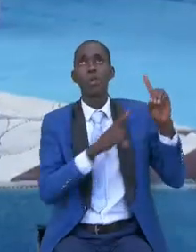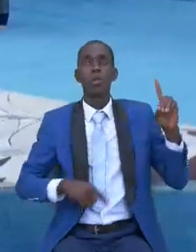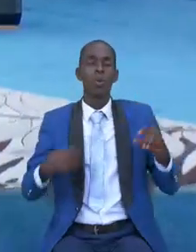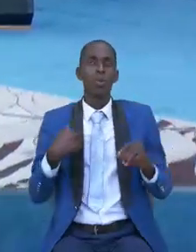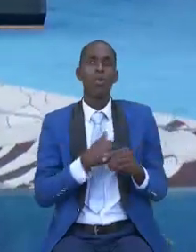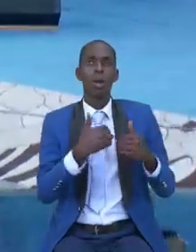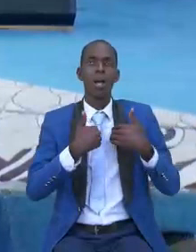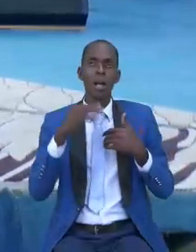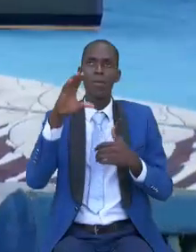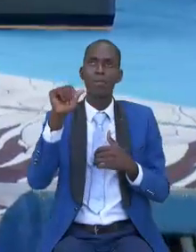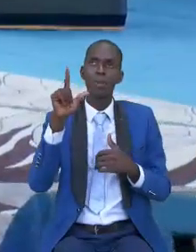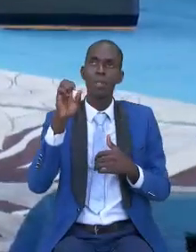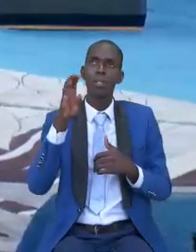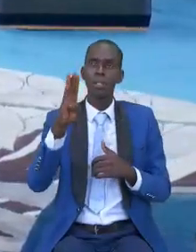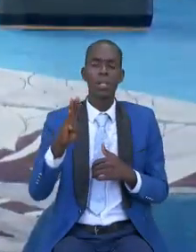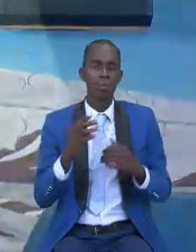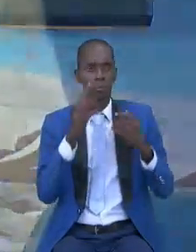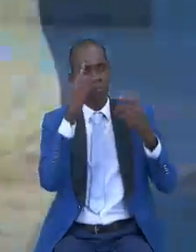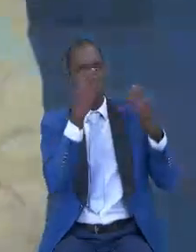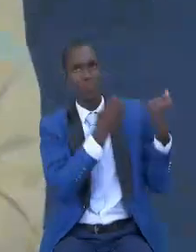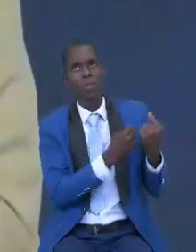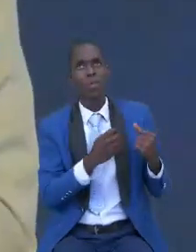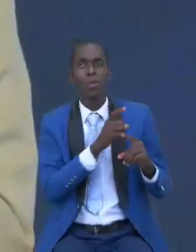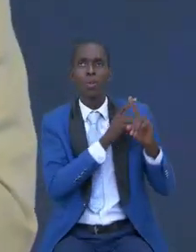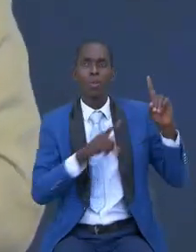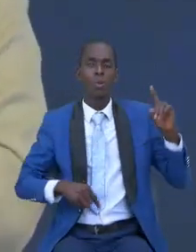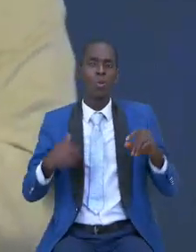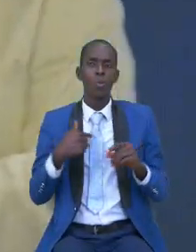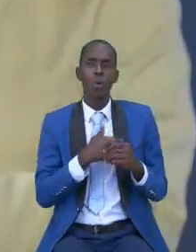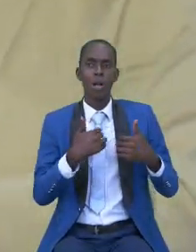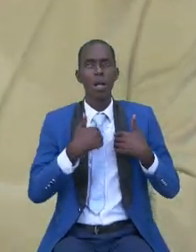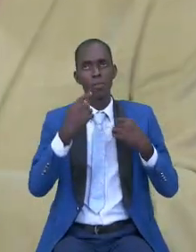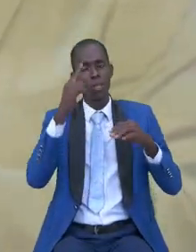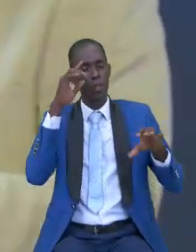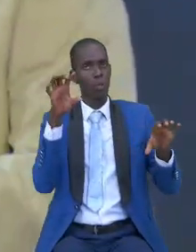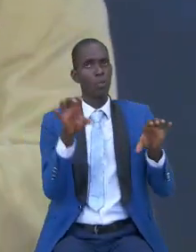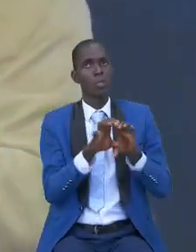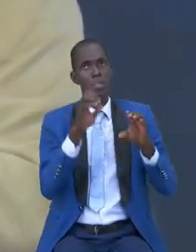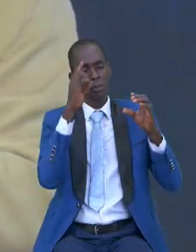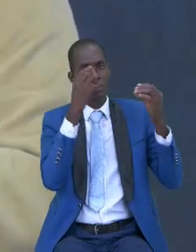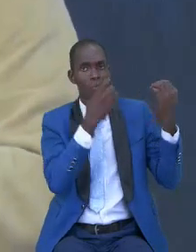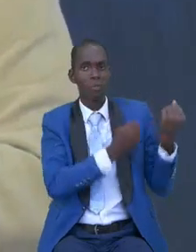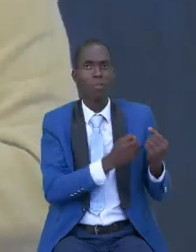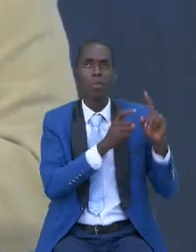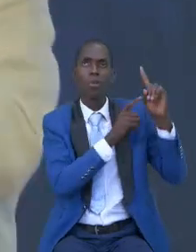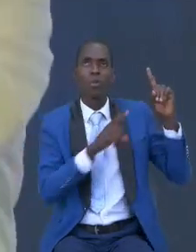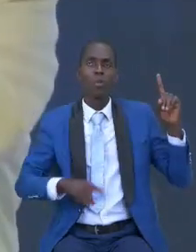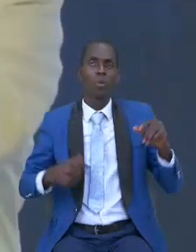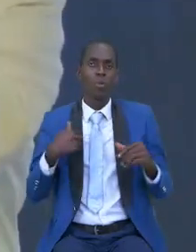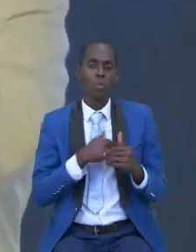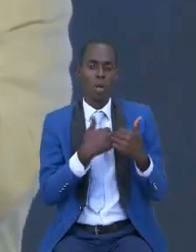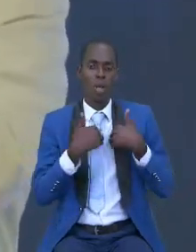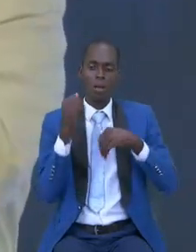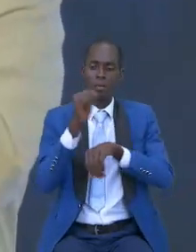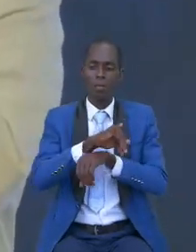faith. Lord, we have the covenant faith. Lord, we have the conquering faith.